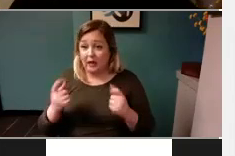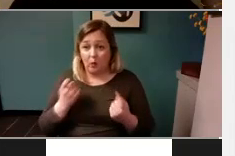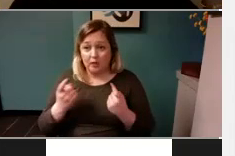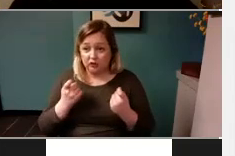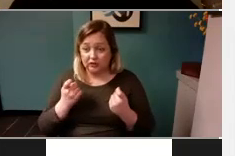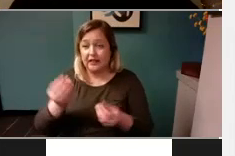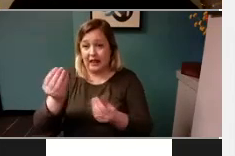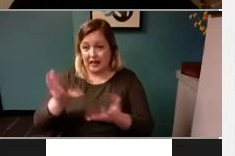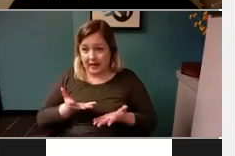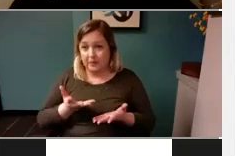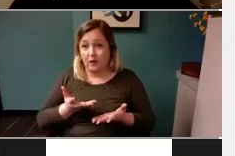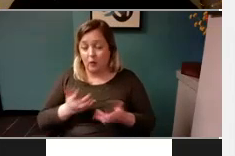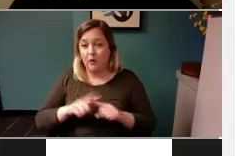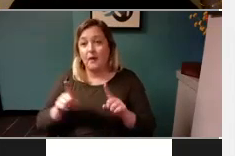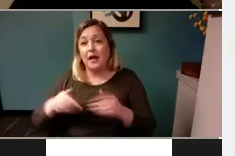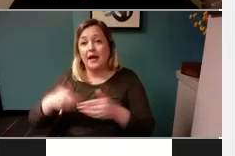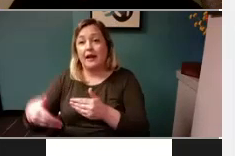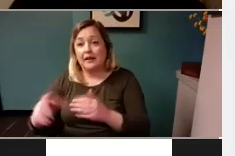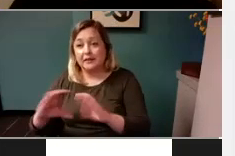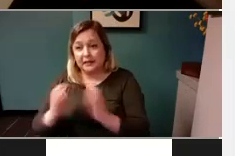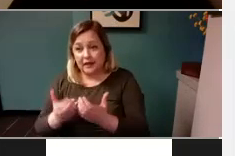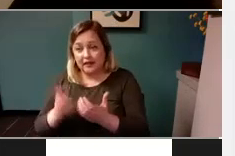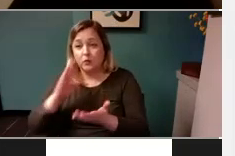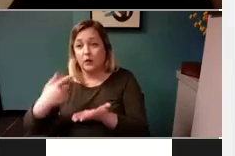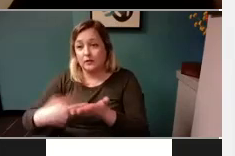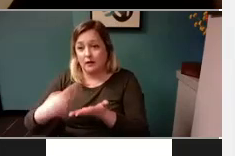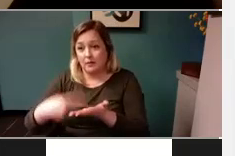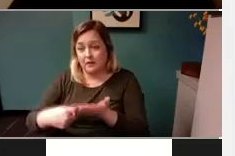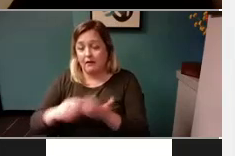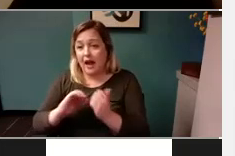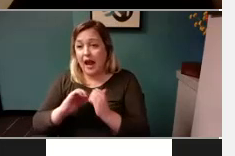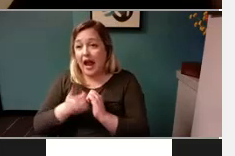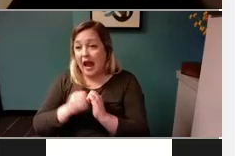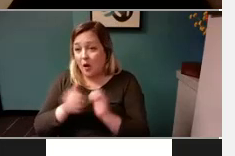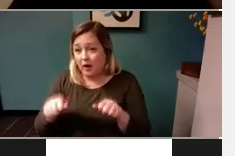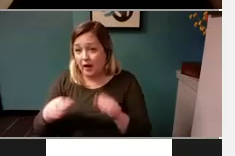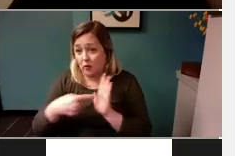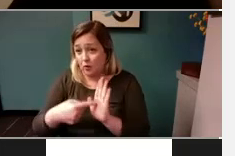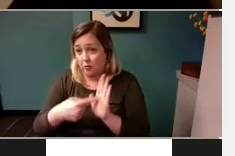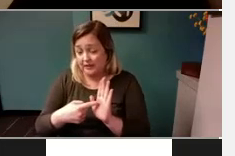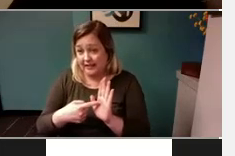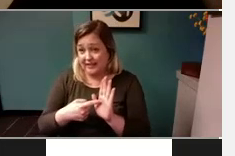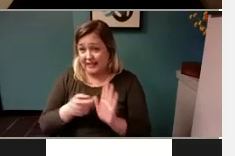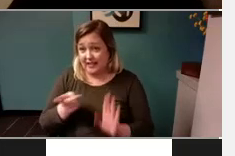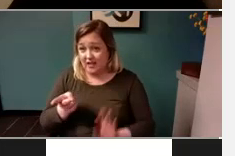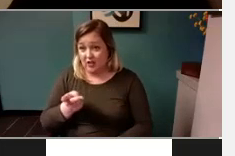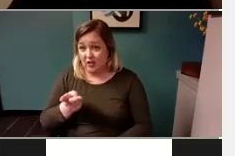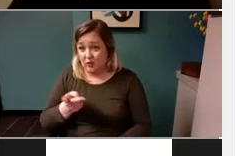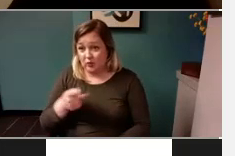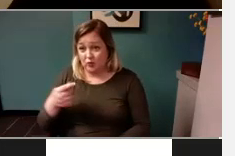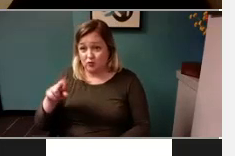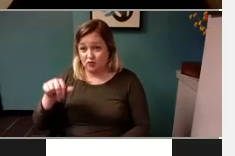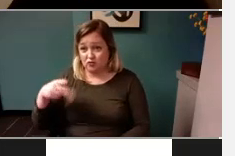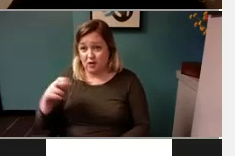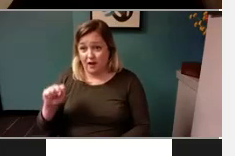But next class, we are going to talk about how we can represent these two graphs. These graphs, we have already talked